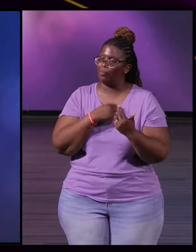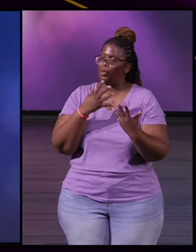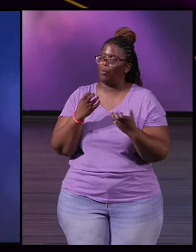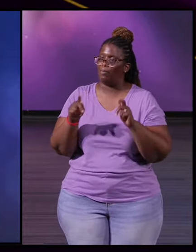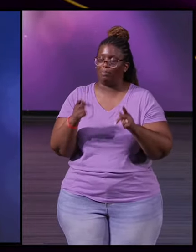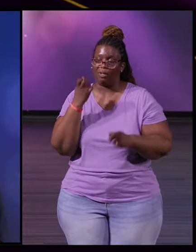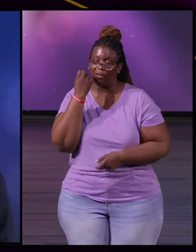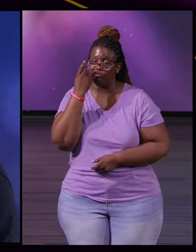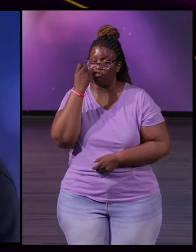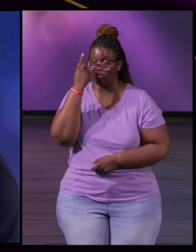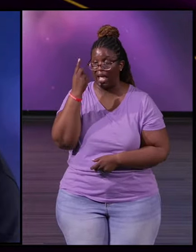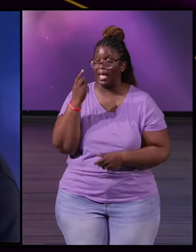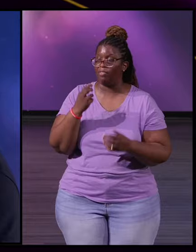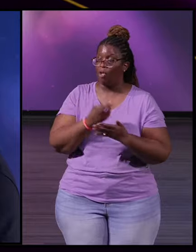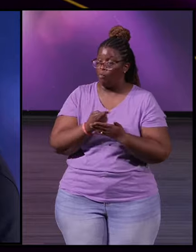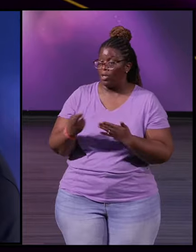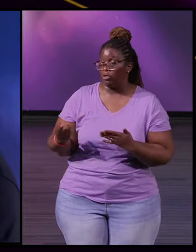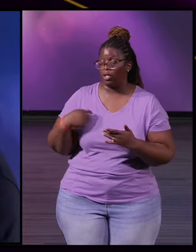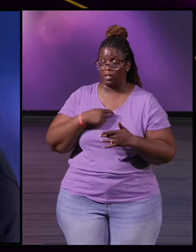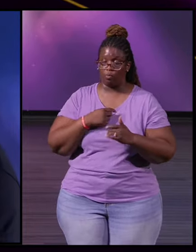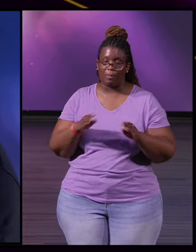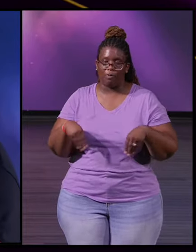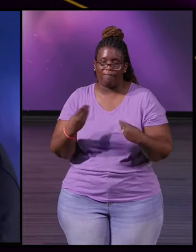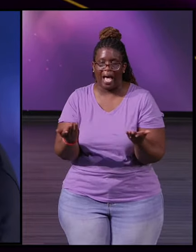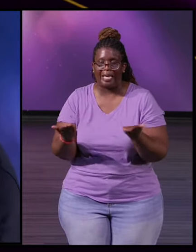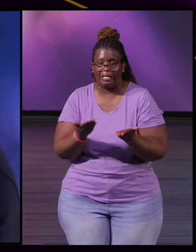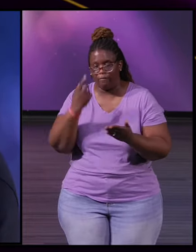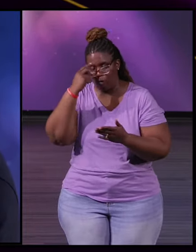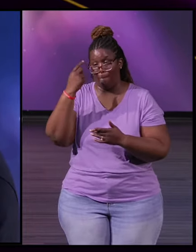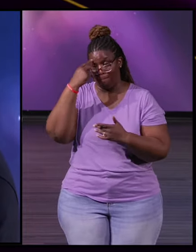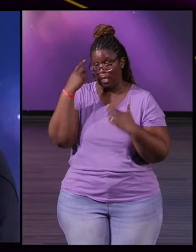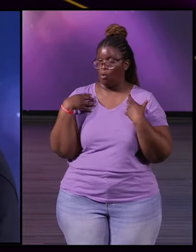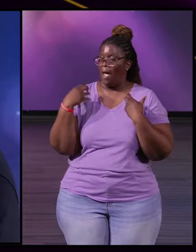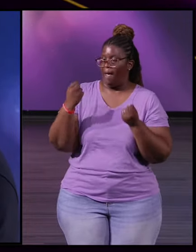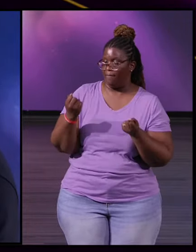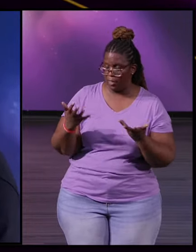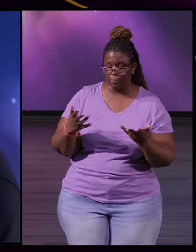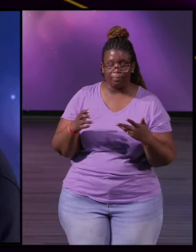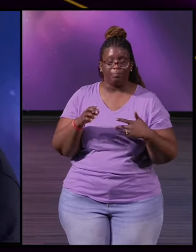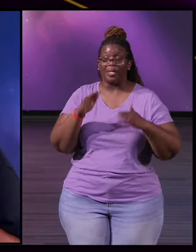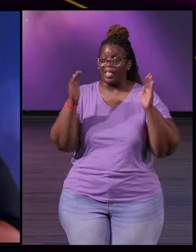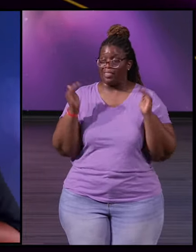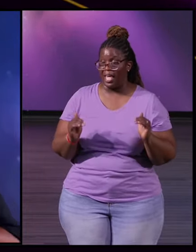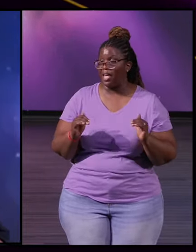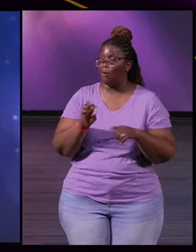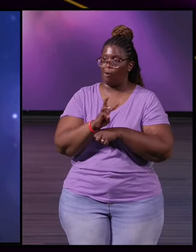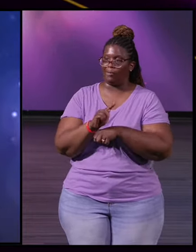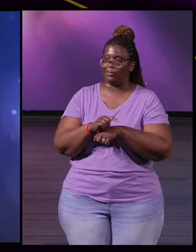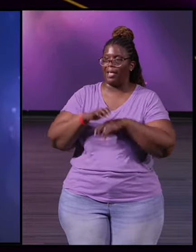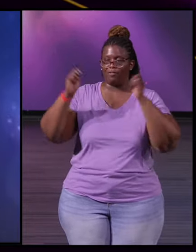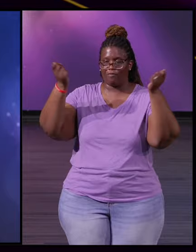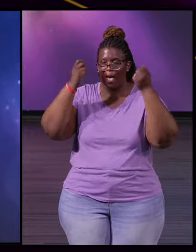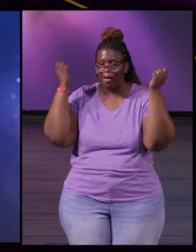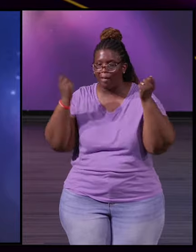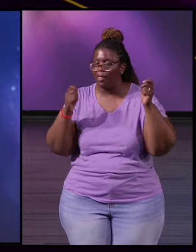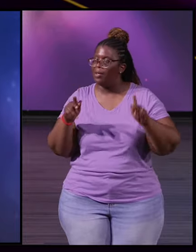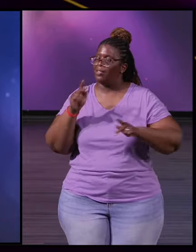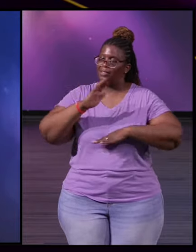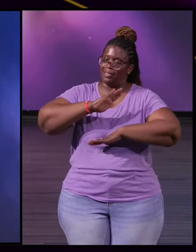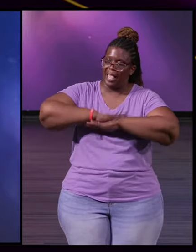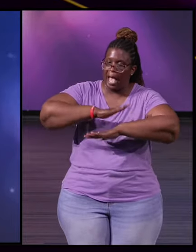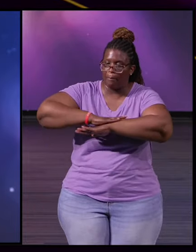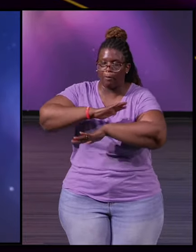have here at the church for mental health awareness and support. And then after that, we had Word Tab Fest with so many great vendors,